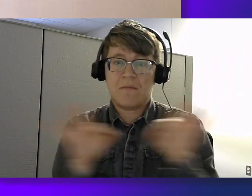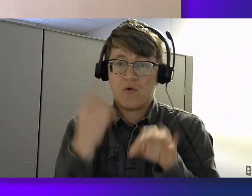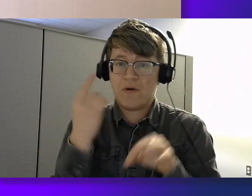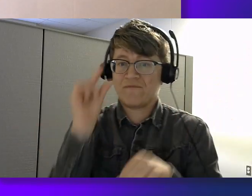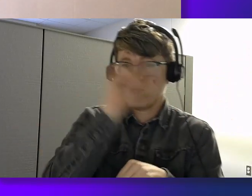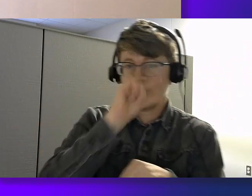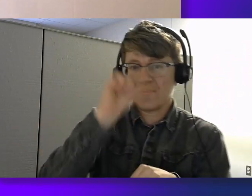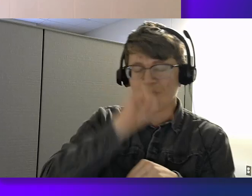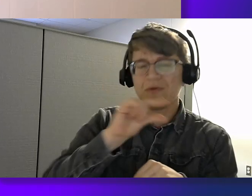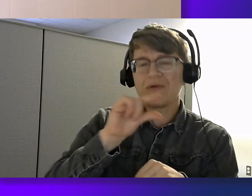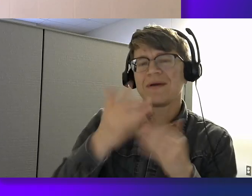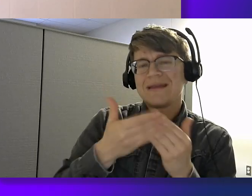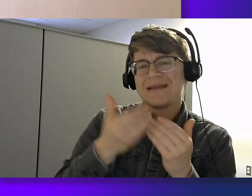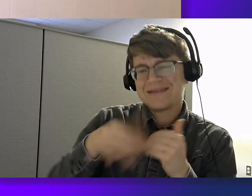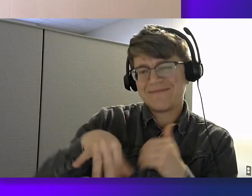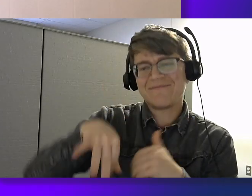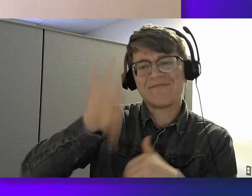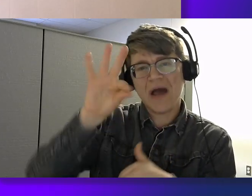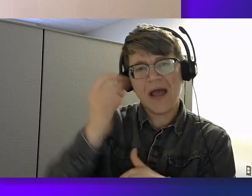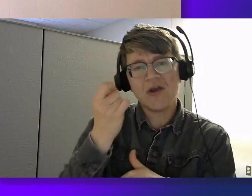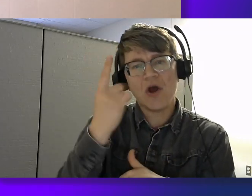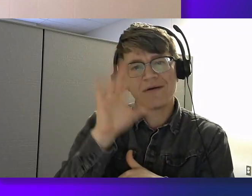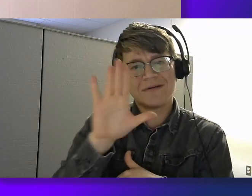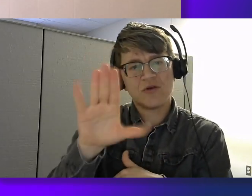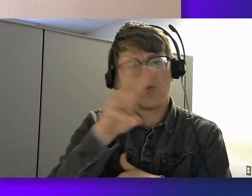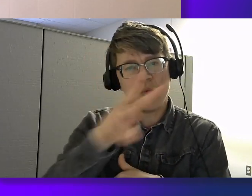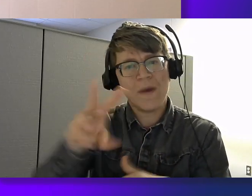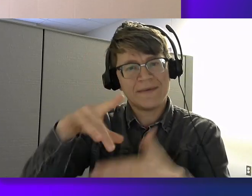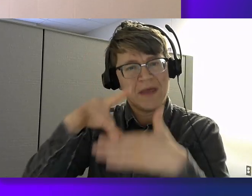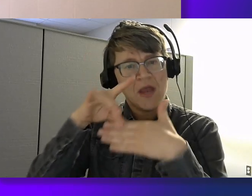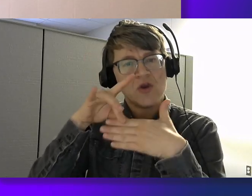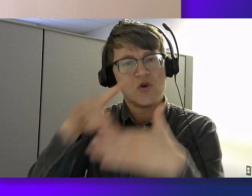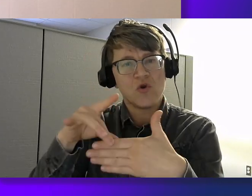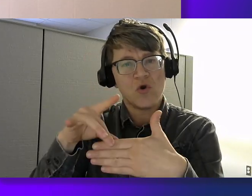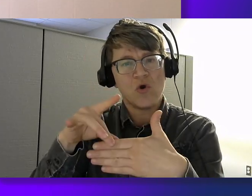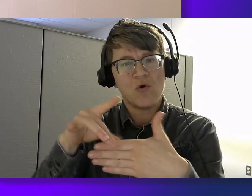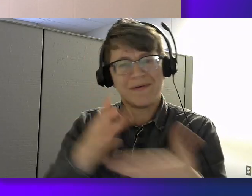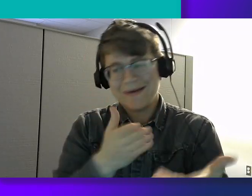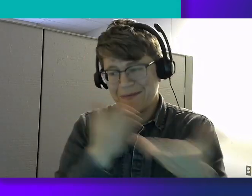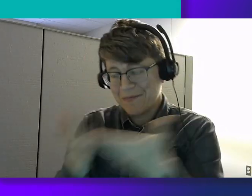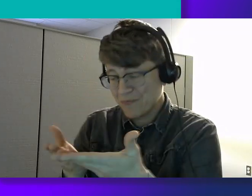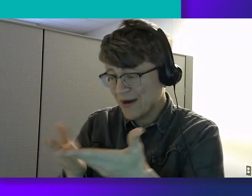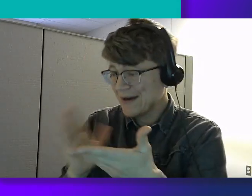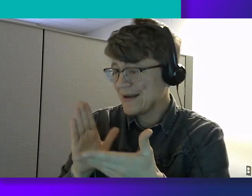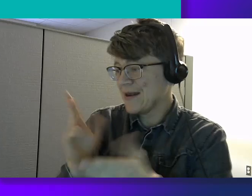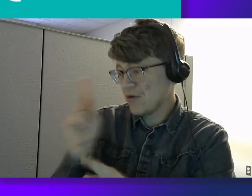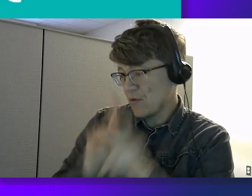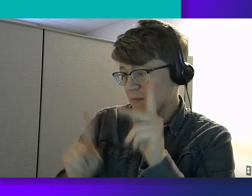help search engines understand your content and get it served to the people that you're trying to reach.